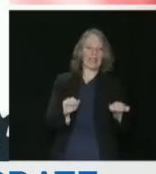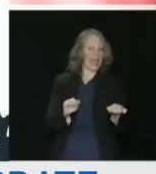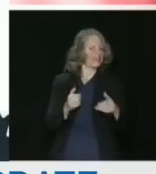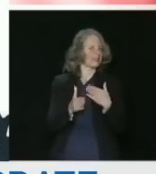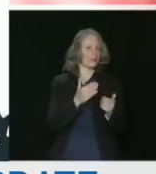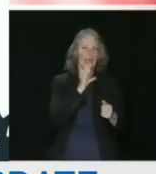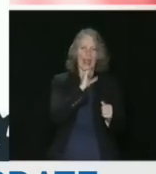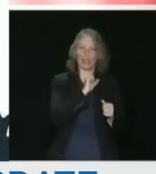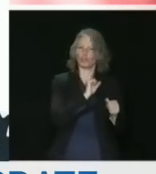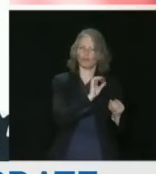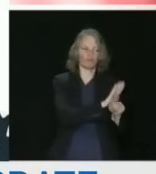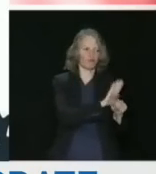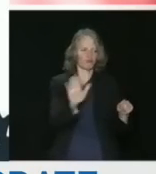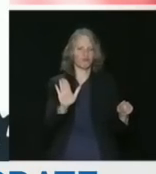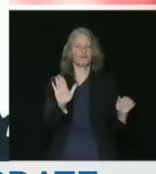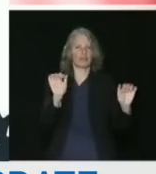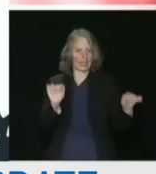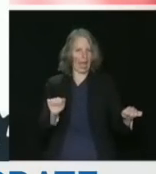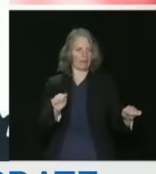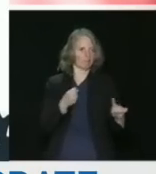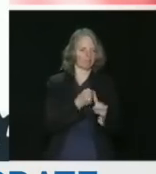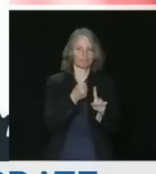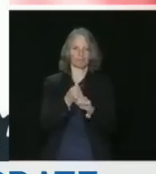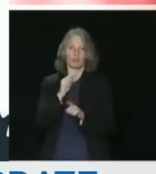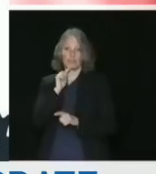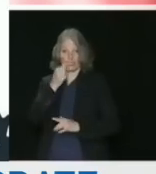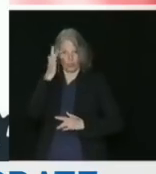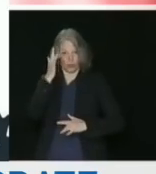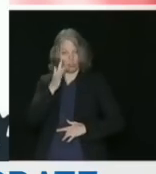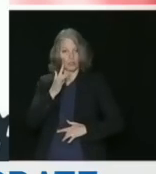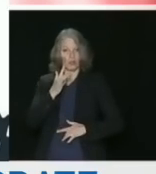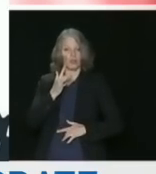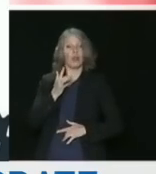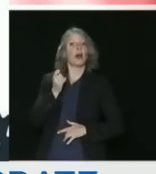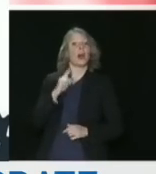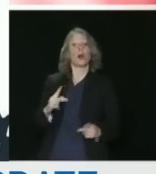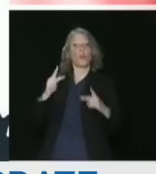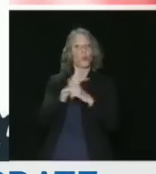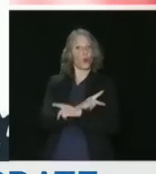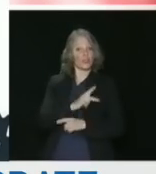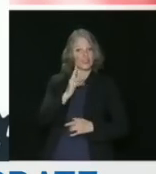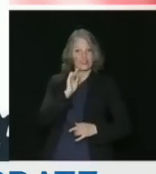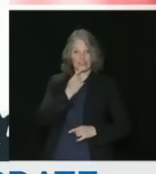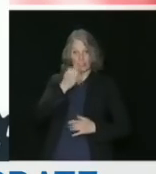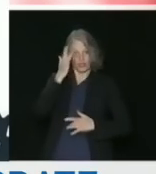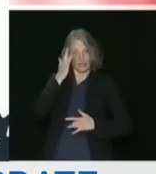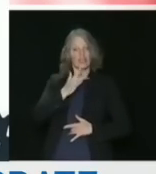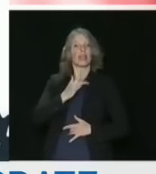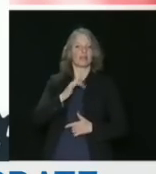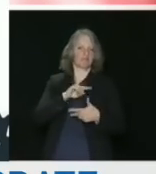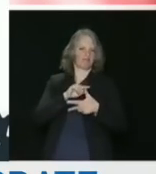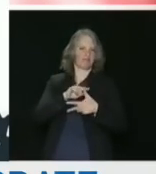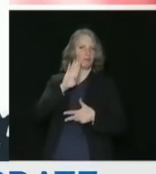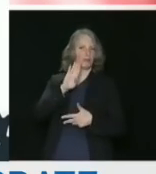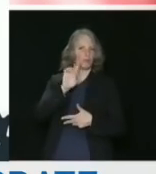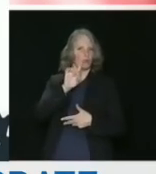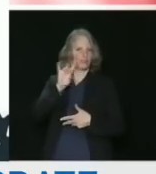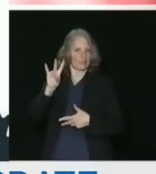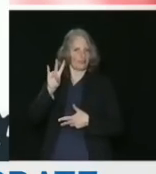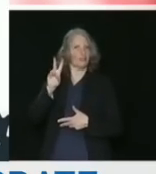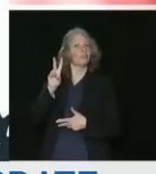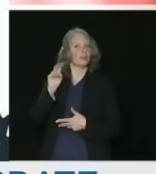any age, and there are emerging concerns about increased severity of the B117 variant in